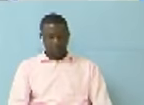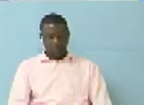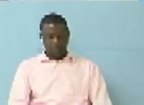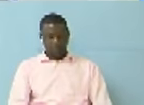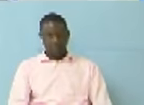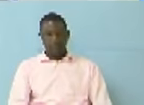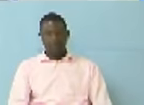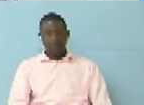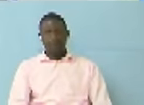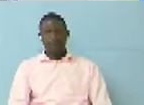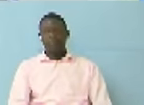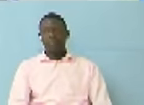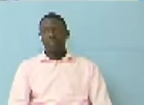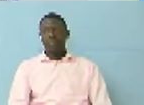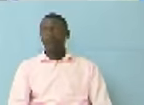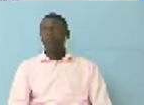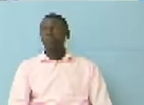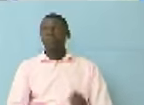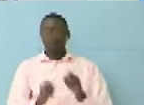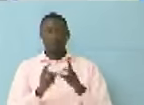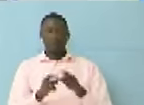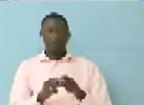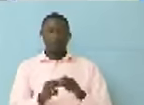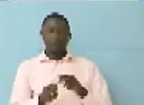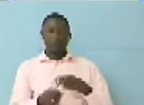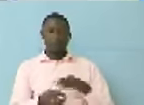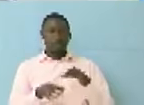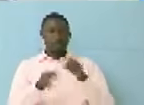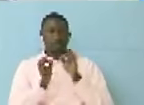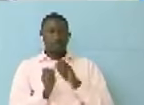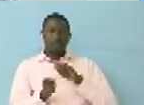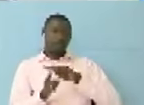a different route.